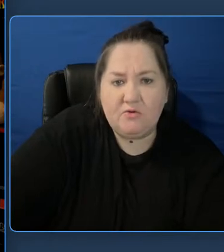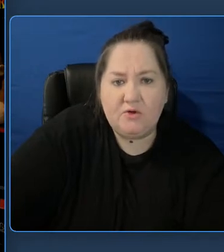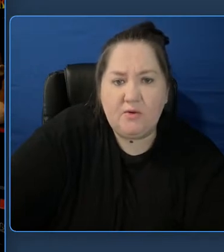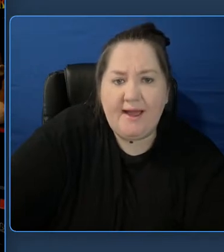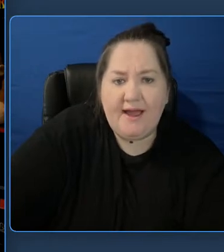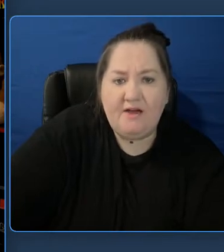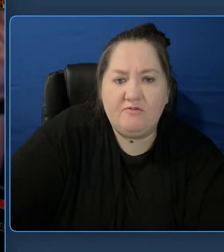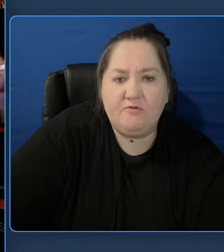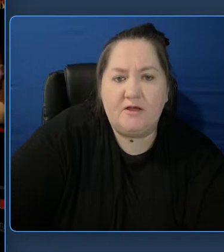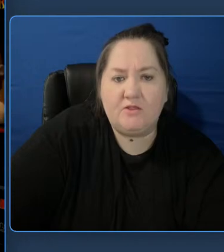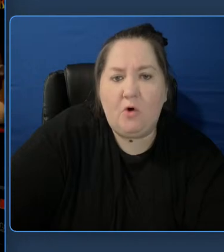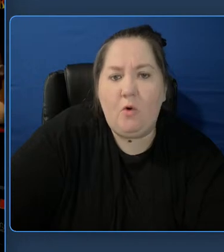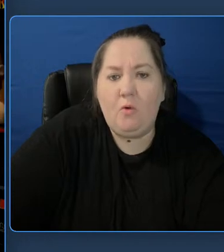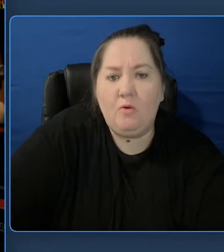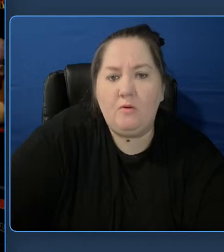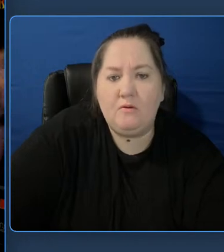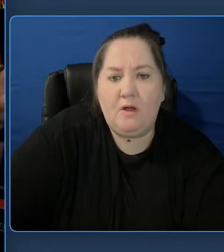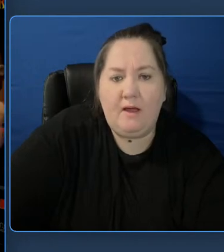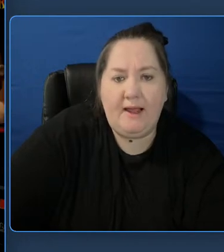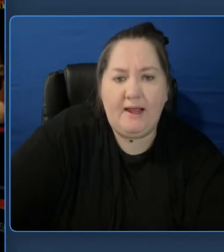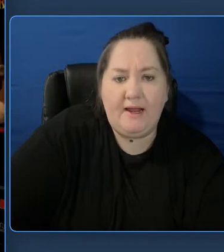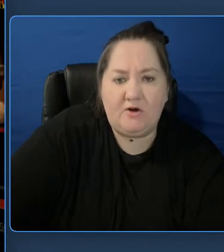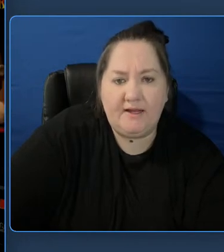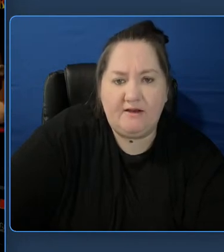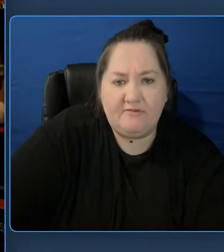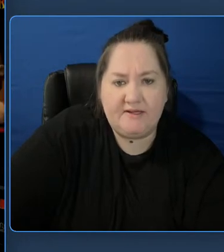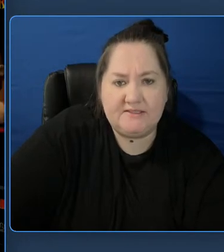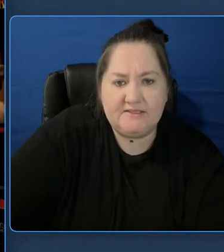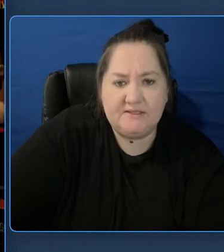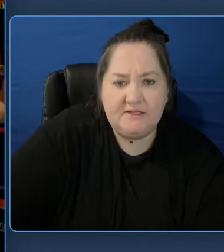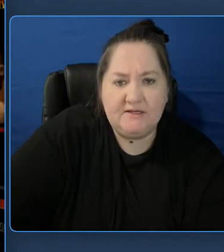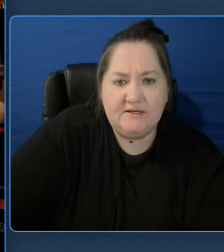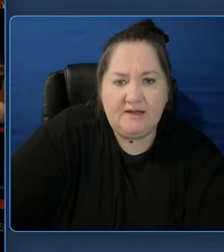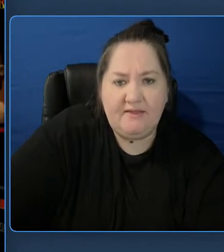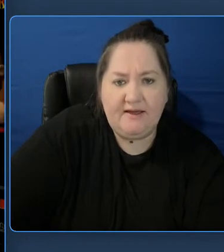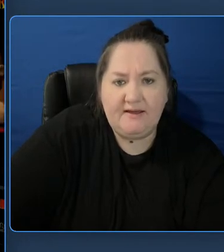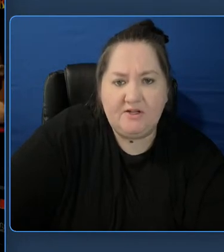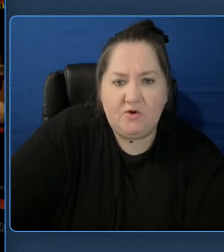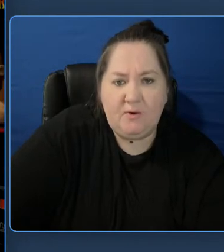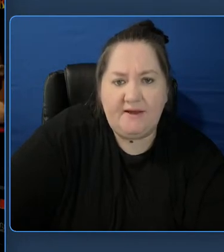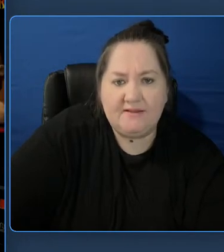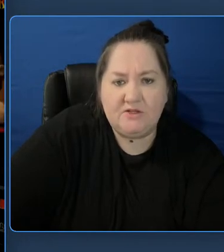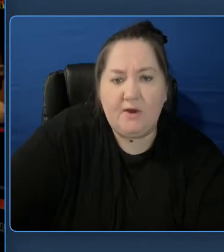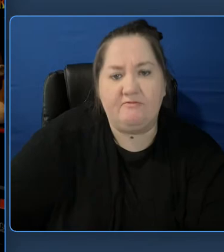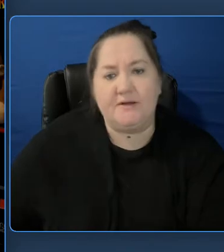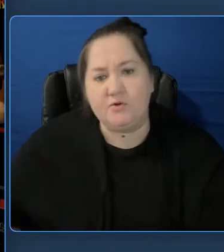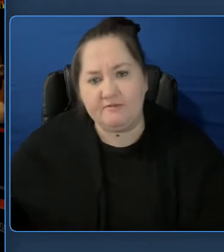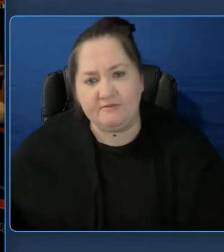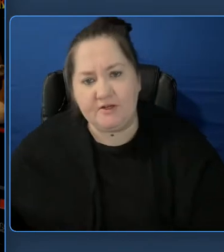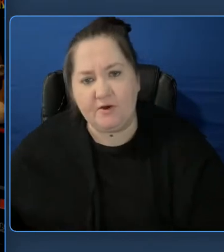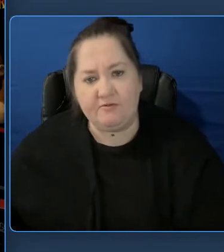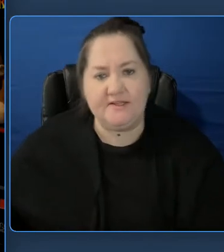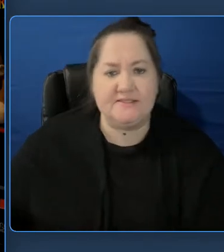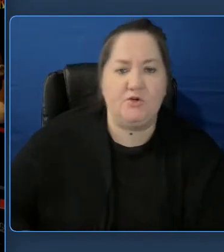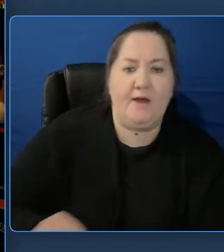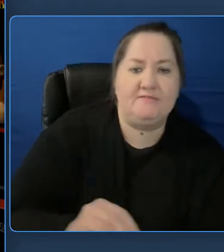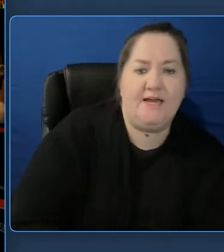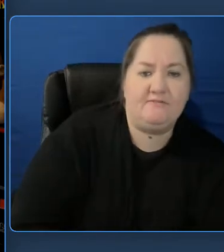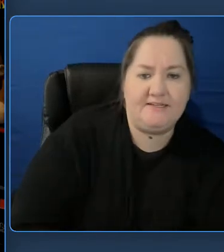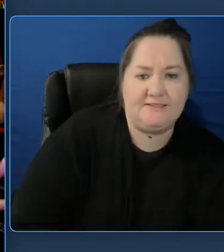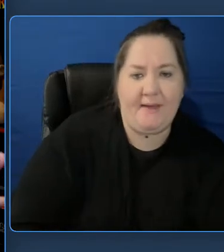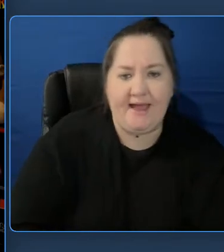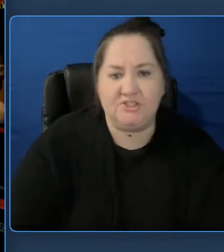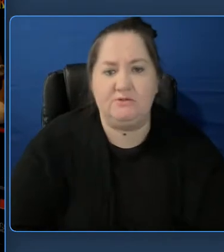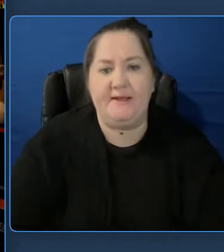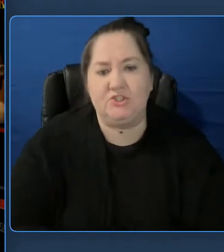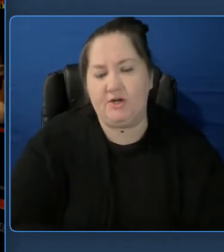308, you know, you've got the whole area of it. And then, you know, about 25 feet you have for this, and you have